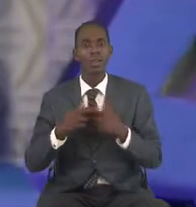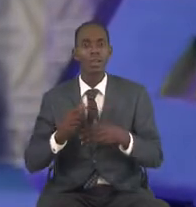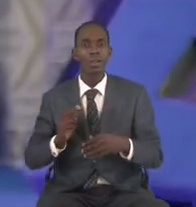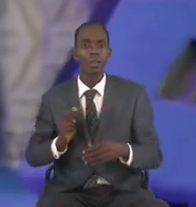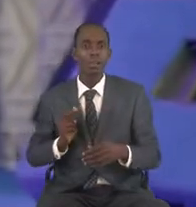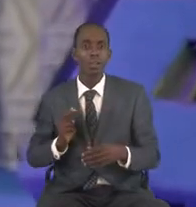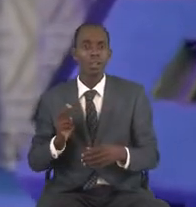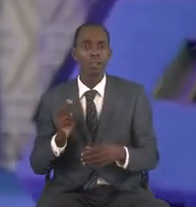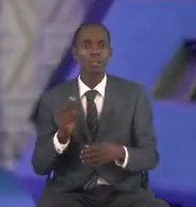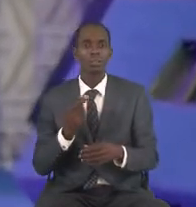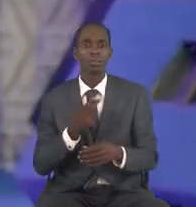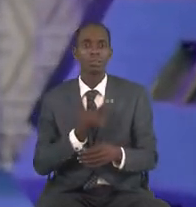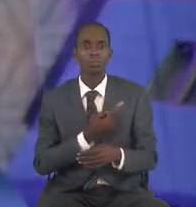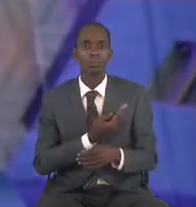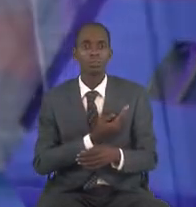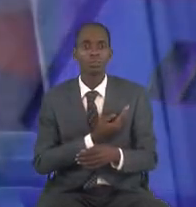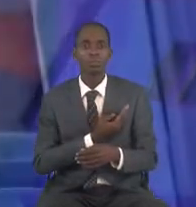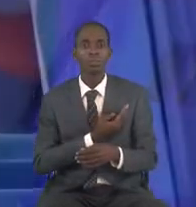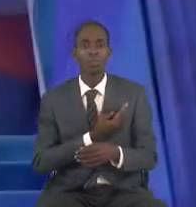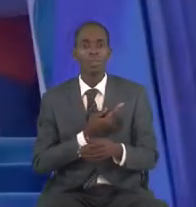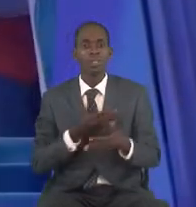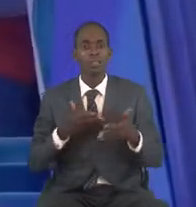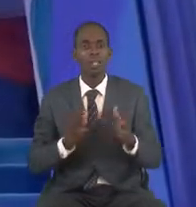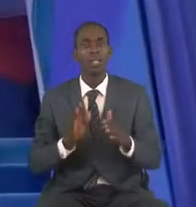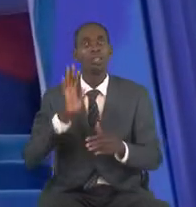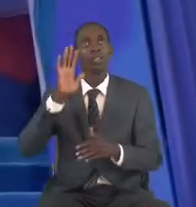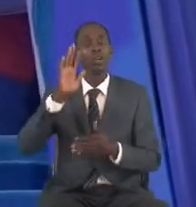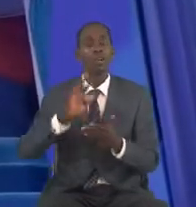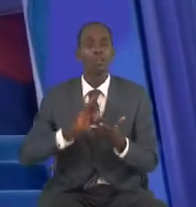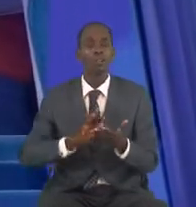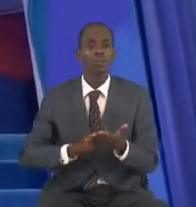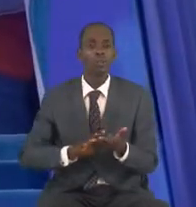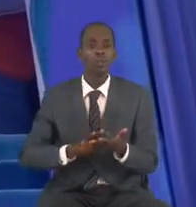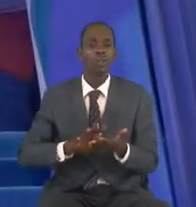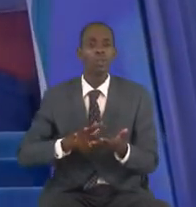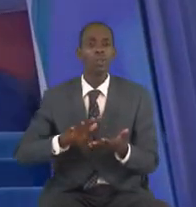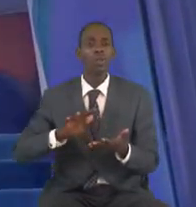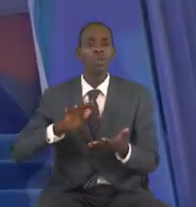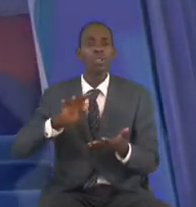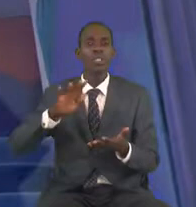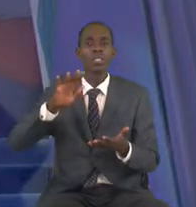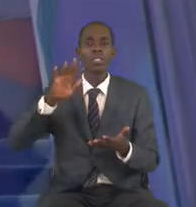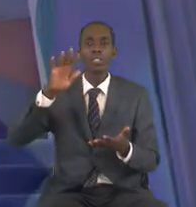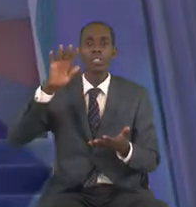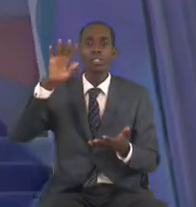Restore us, we cry, let your glory